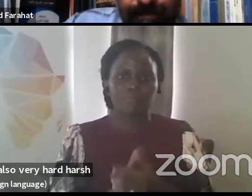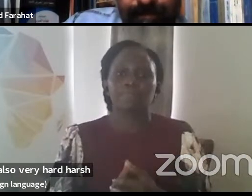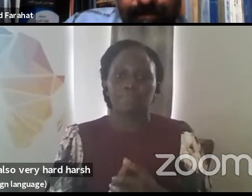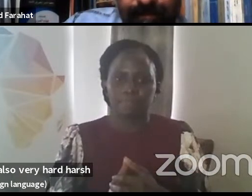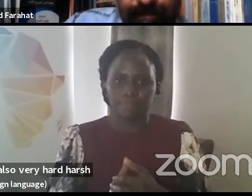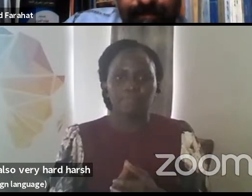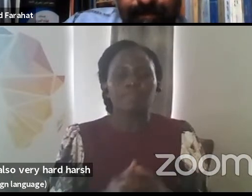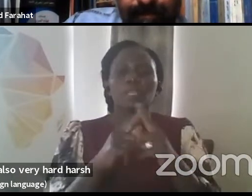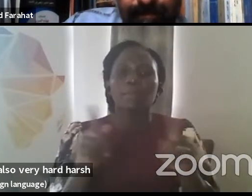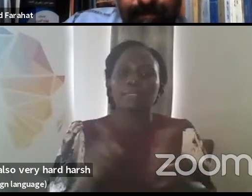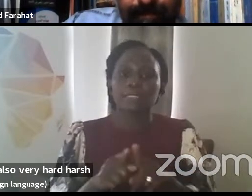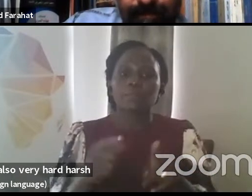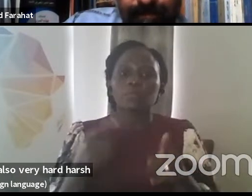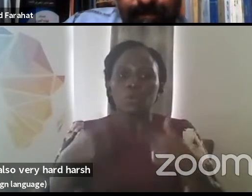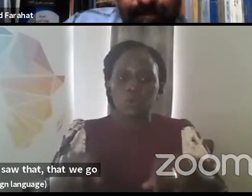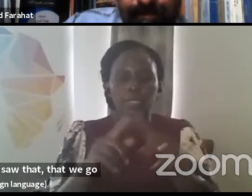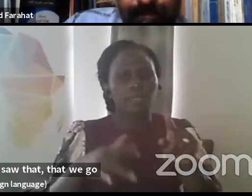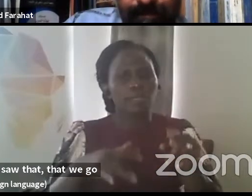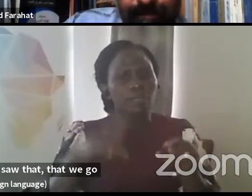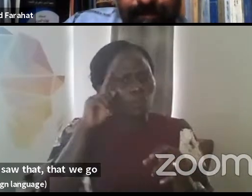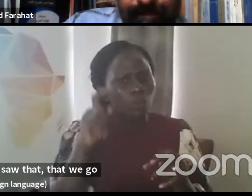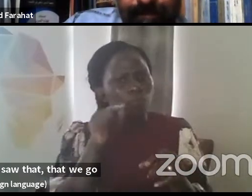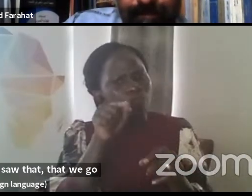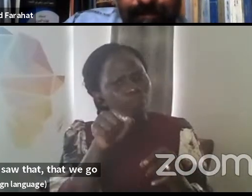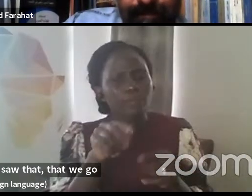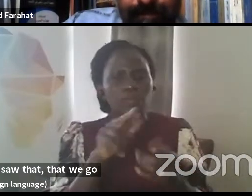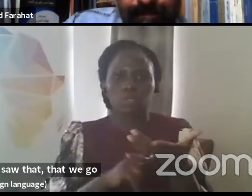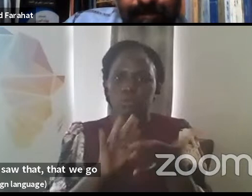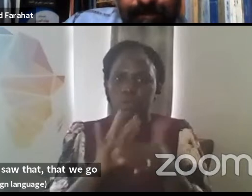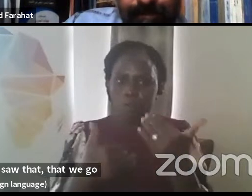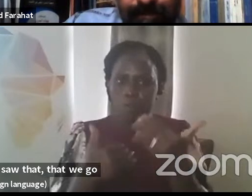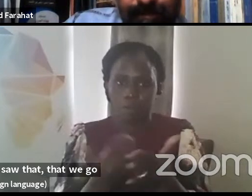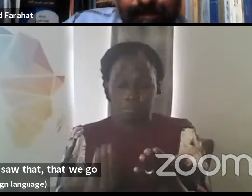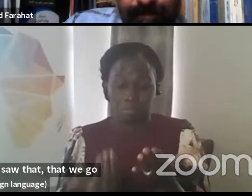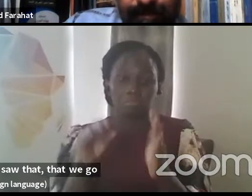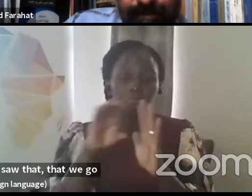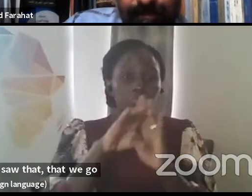that those cases. We saw when it comes to people actually